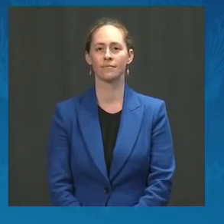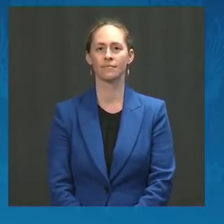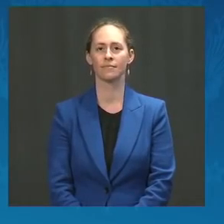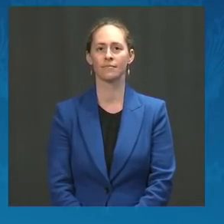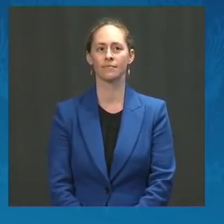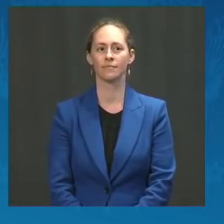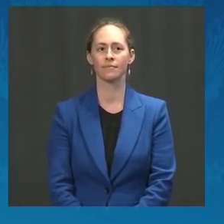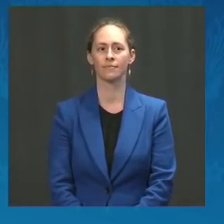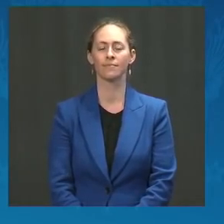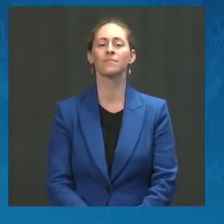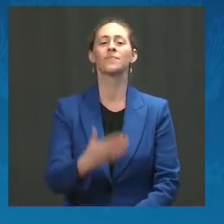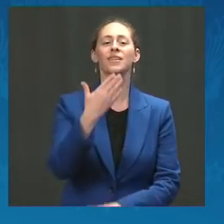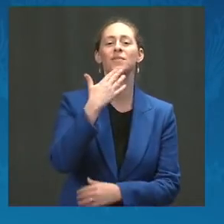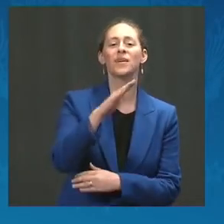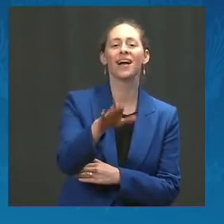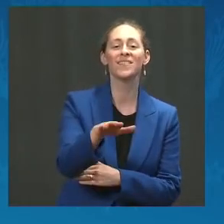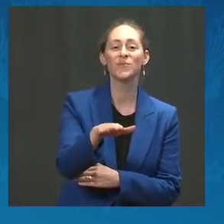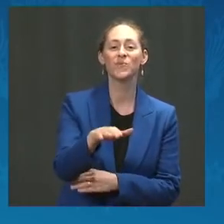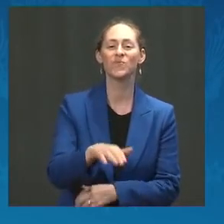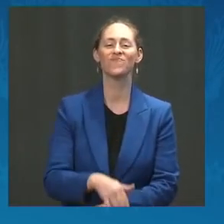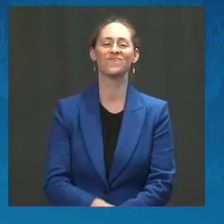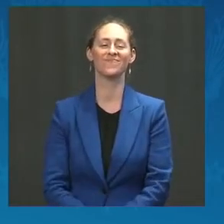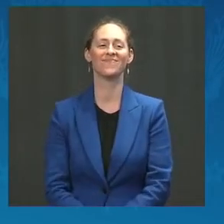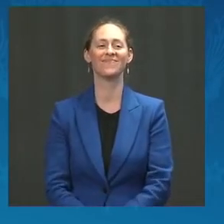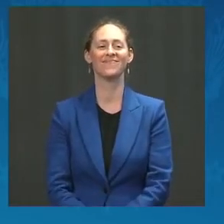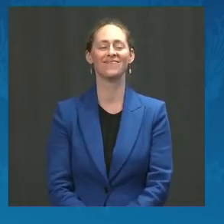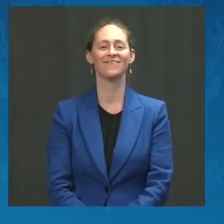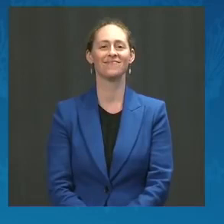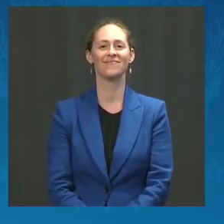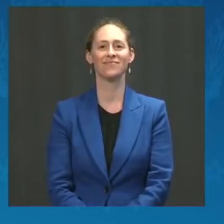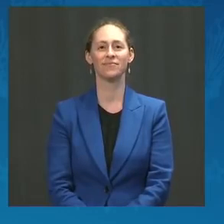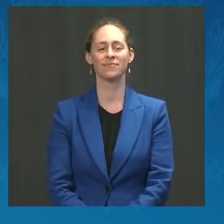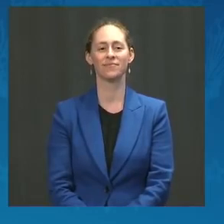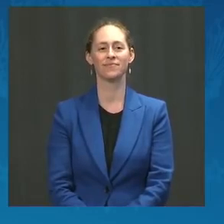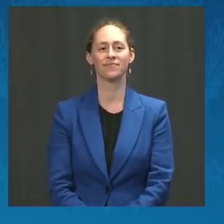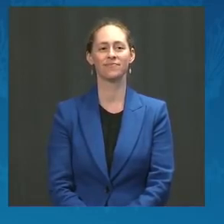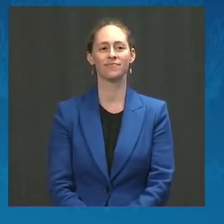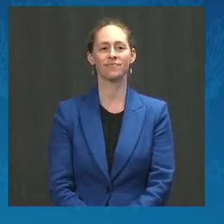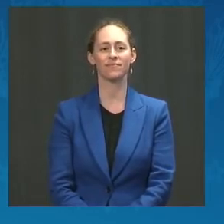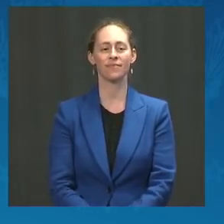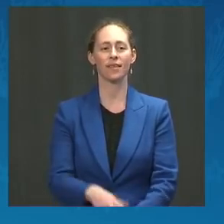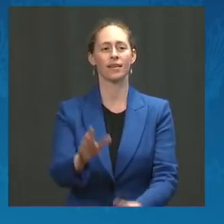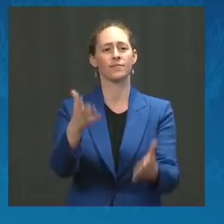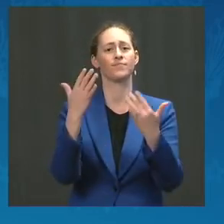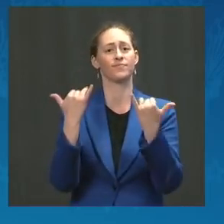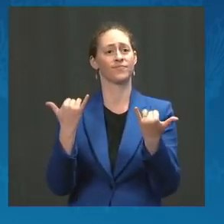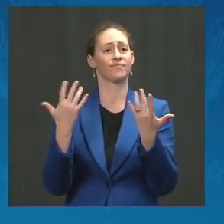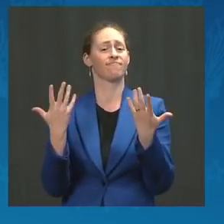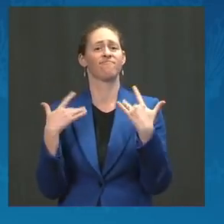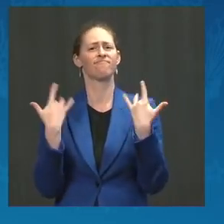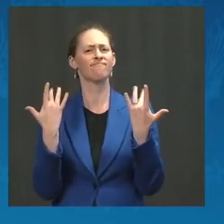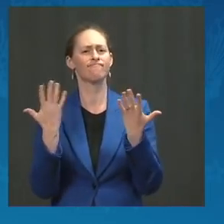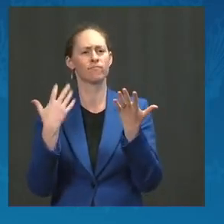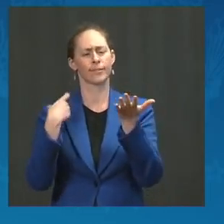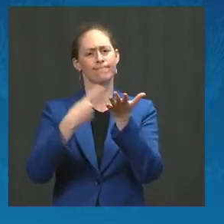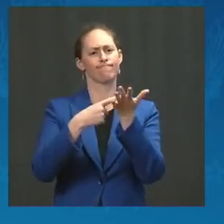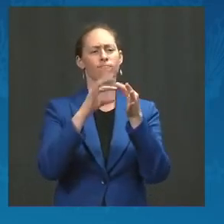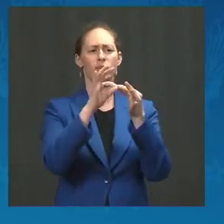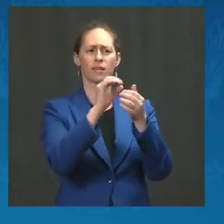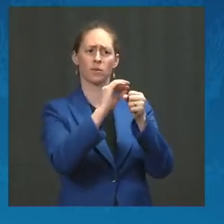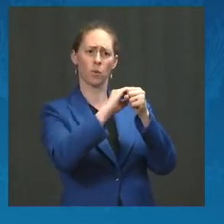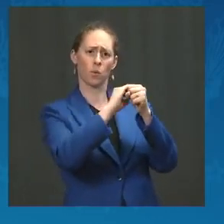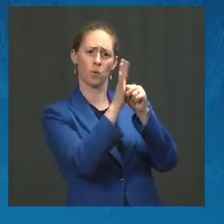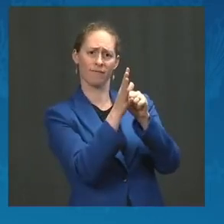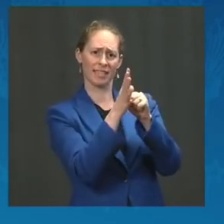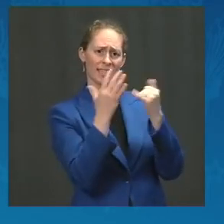Good afternoon. Today I want to talk to you about COVID-19. Maybe the best way to start is, in a significant part of the